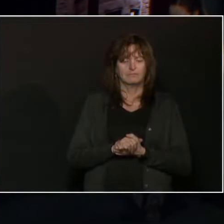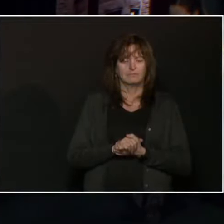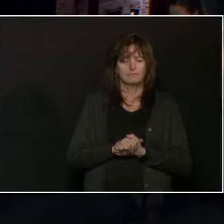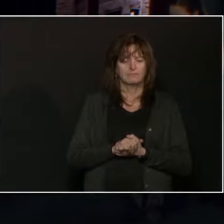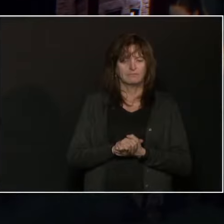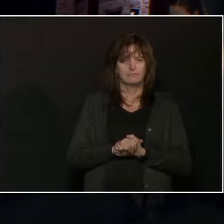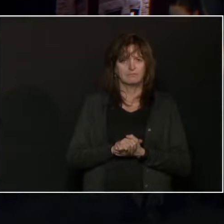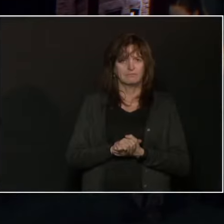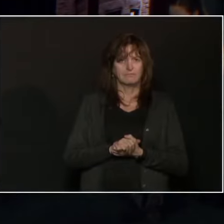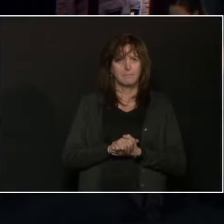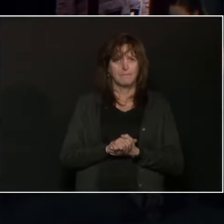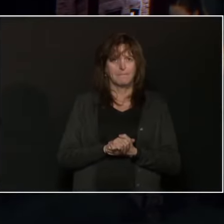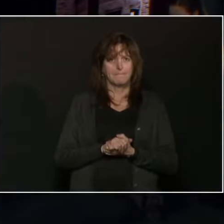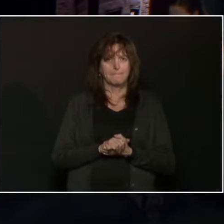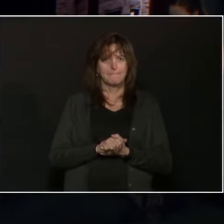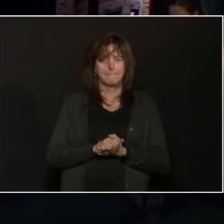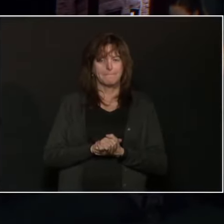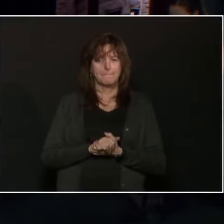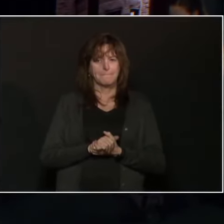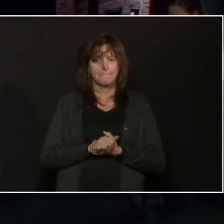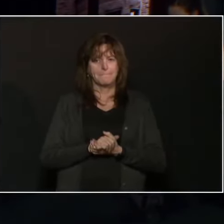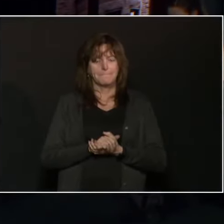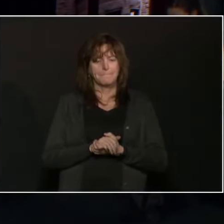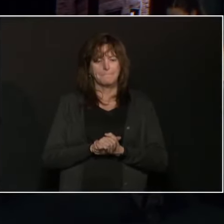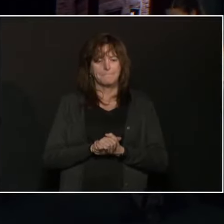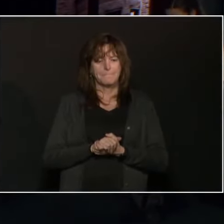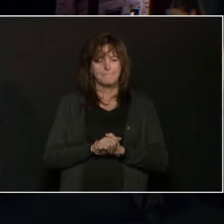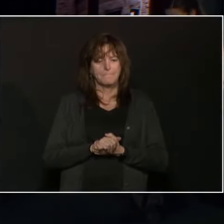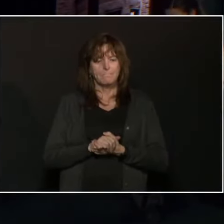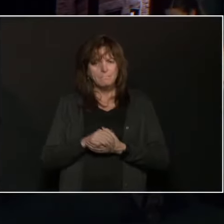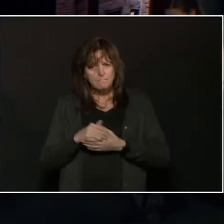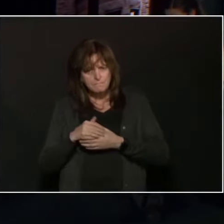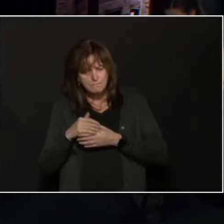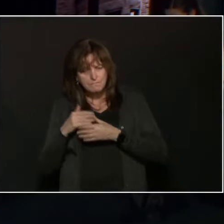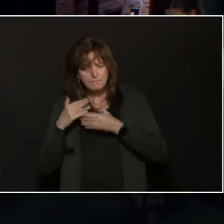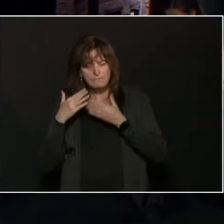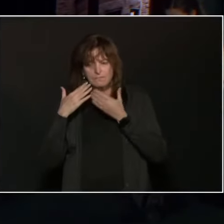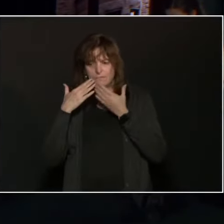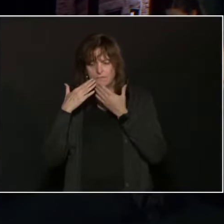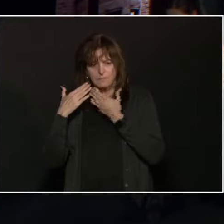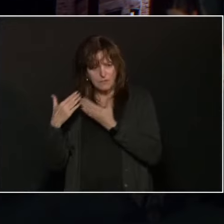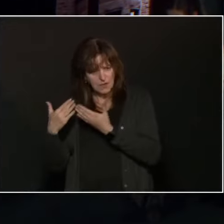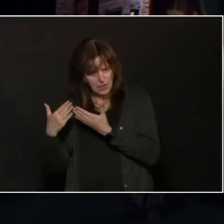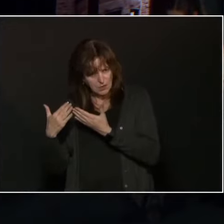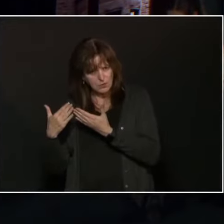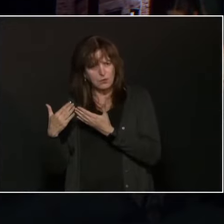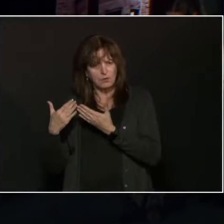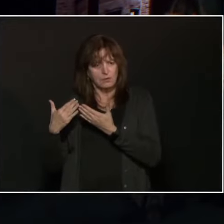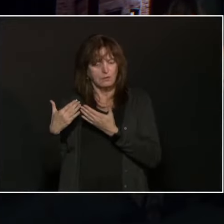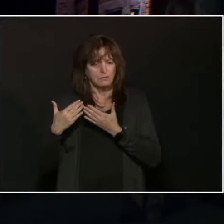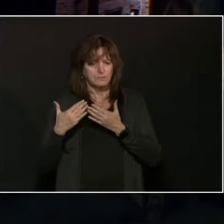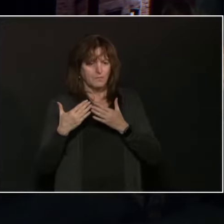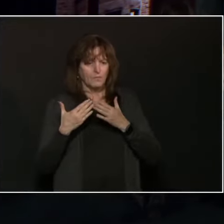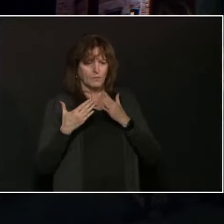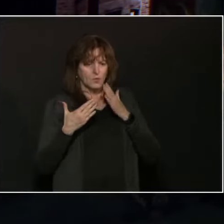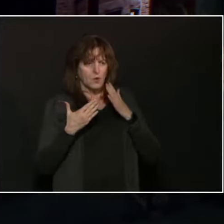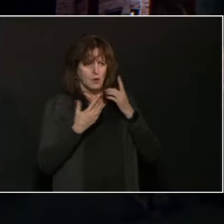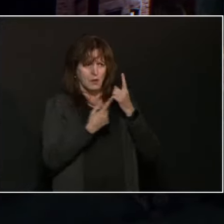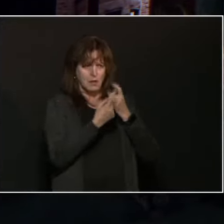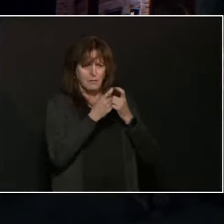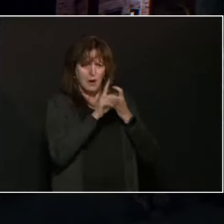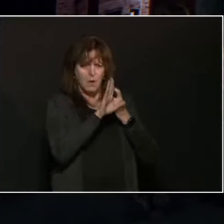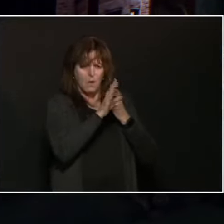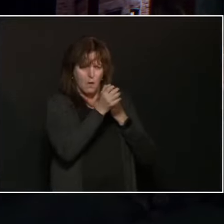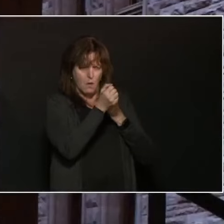Okay. Well, thank you, Dr. Brown. And we'll be taking questions in a moment, and I'll have some comments to make. First, let's just look at